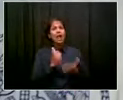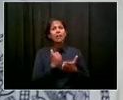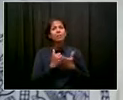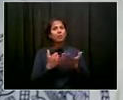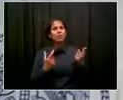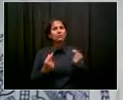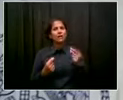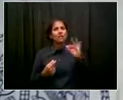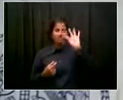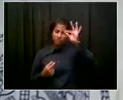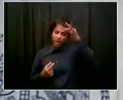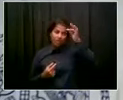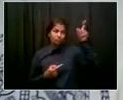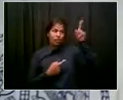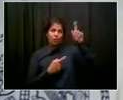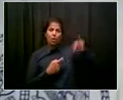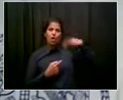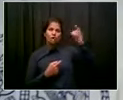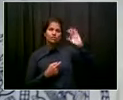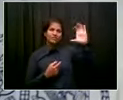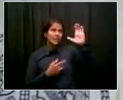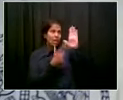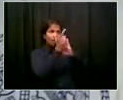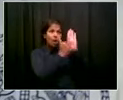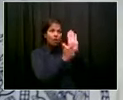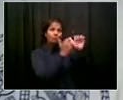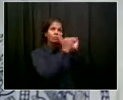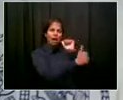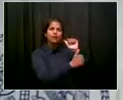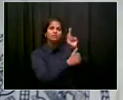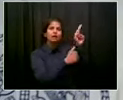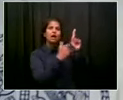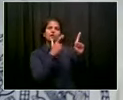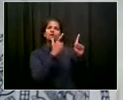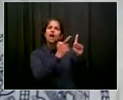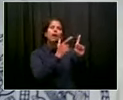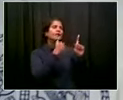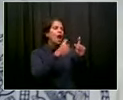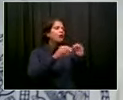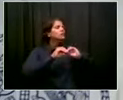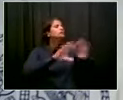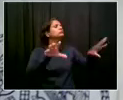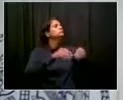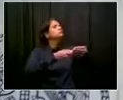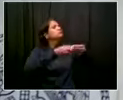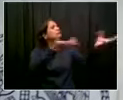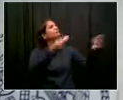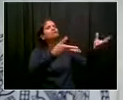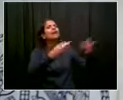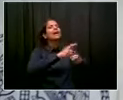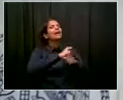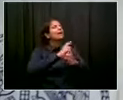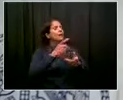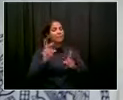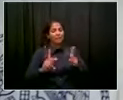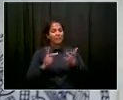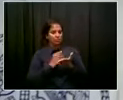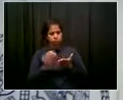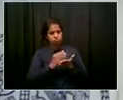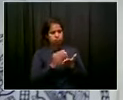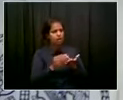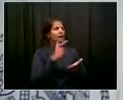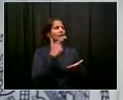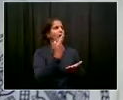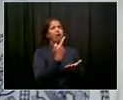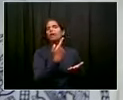proliferation of gun ownership that has occurred particularly during the pandemic so the nypd does constant activity